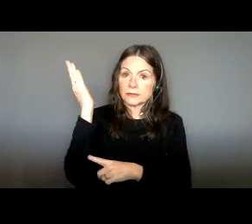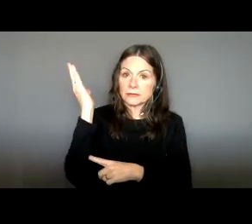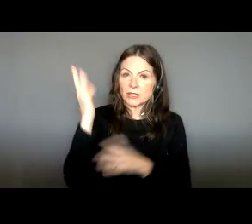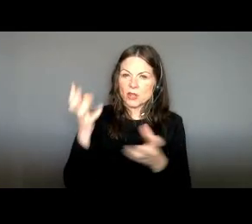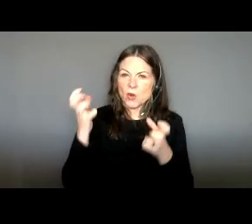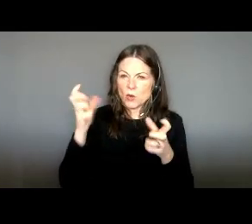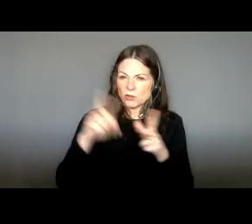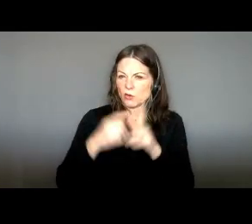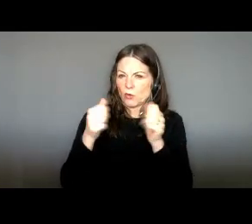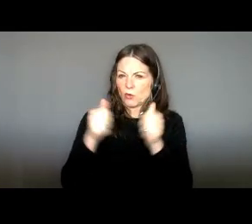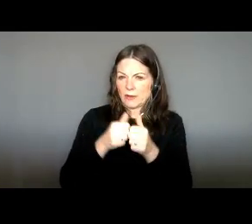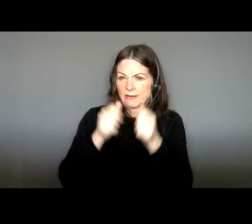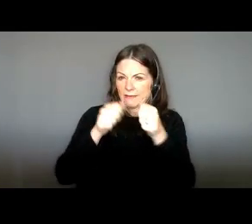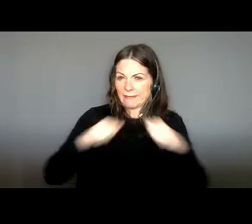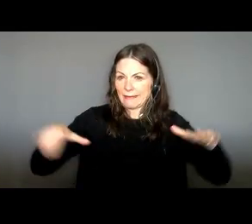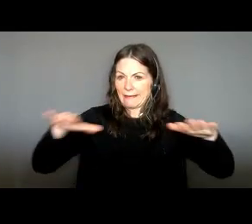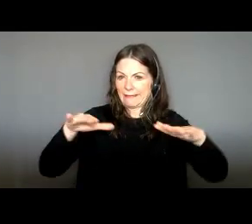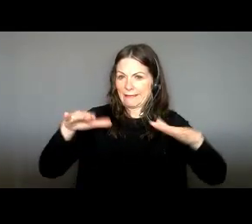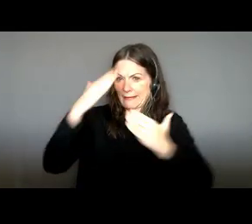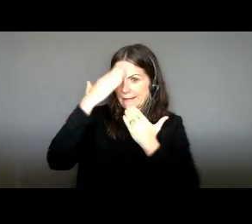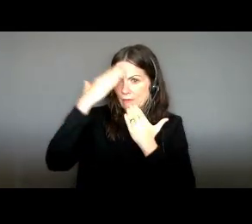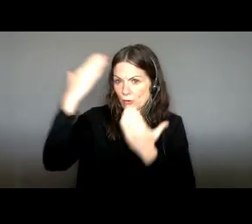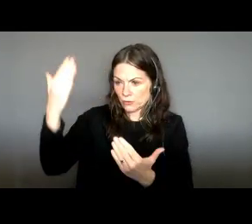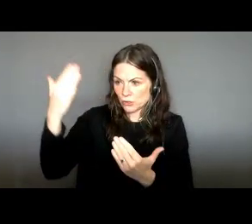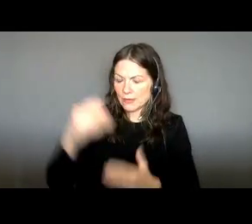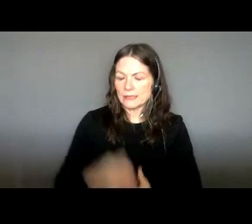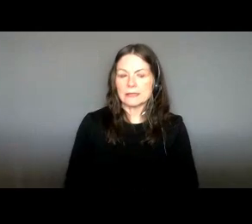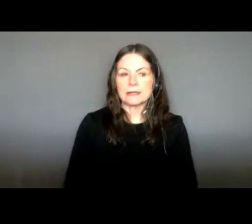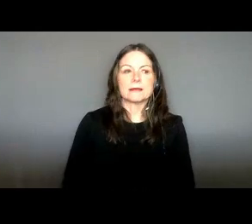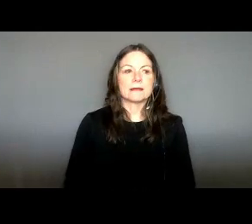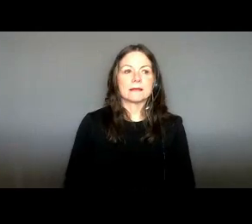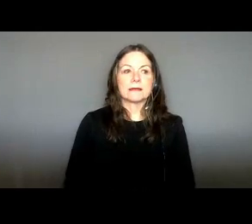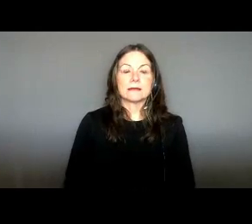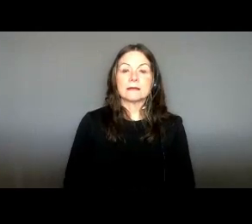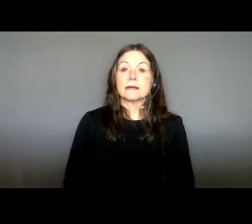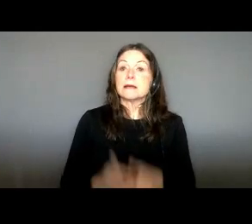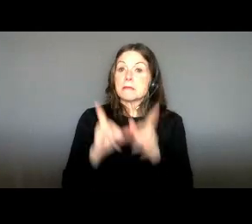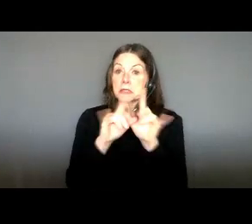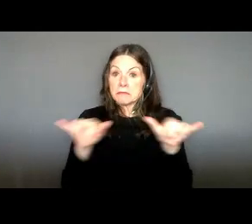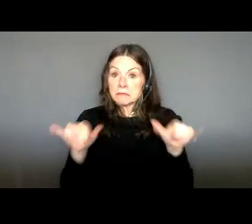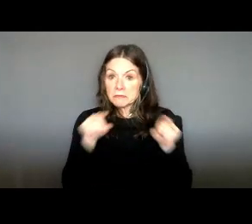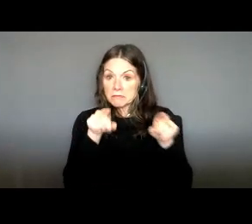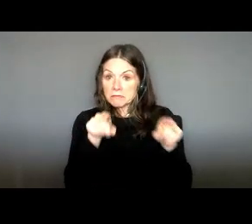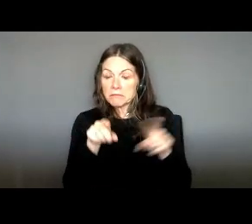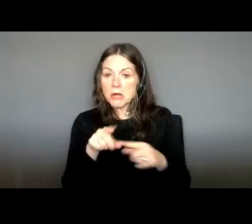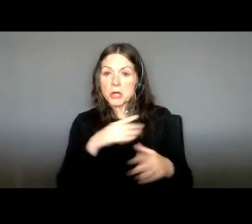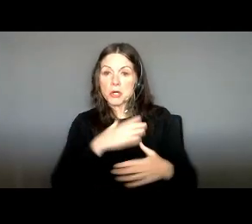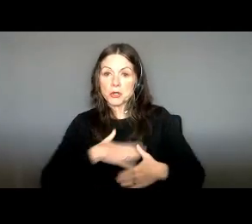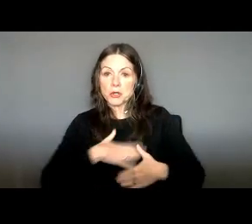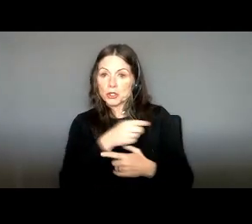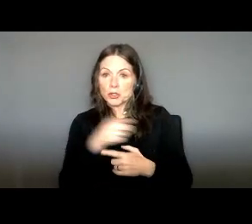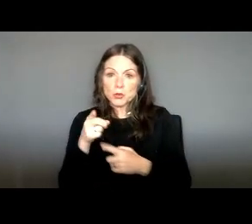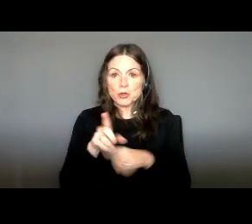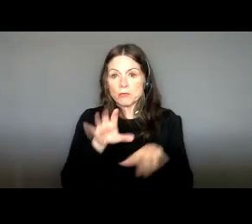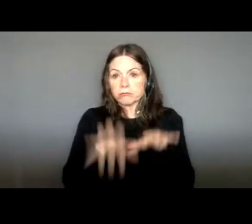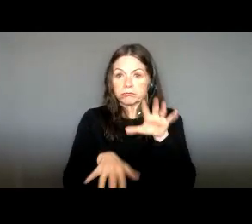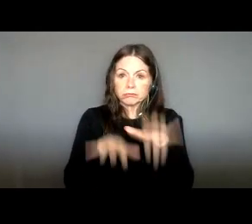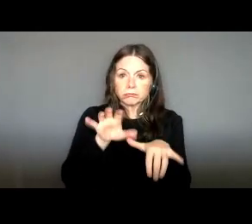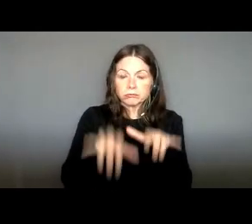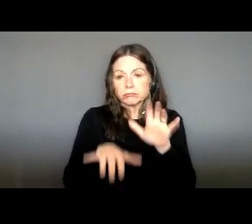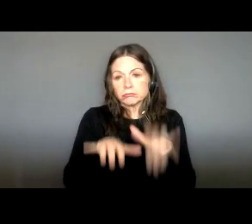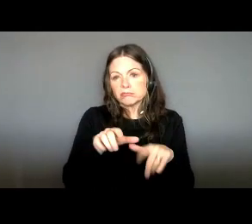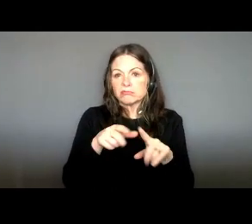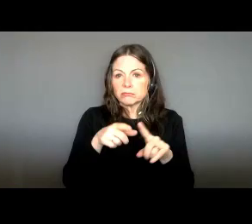land acknowledgement. And while I am doing this, I encourage you to share your own land acknowledgements in live